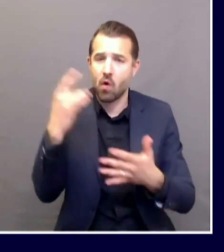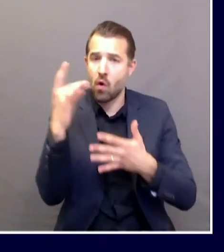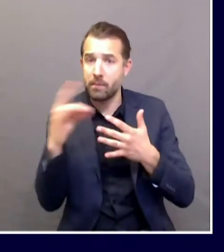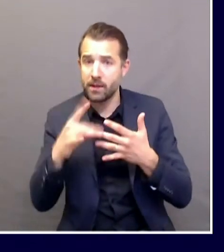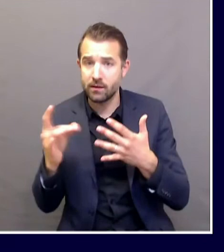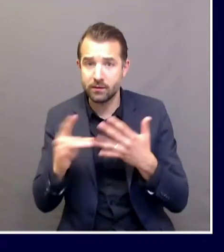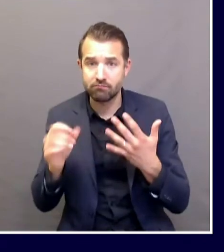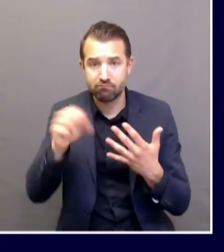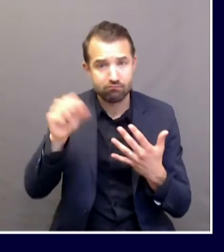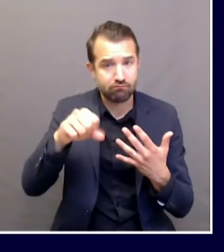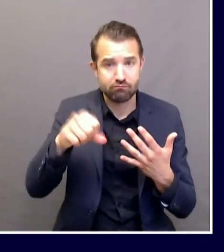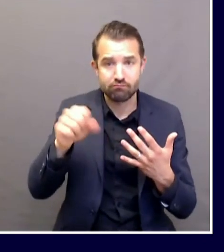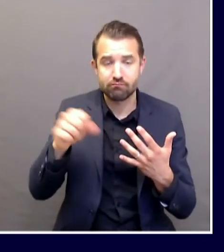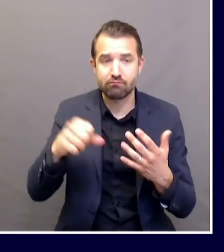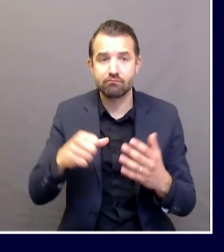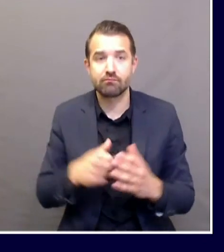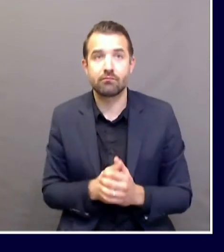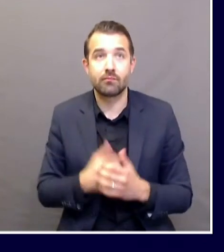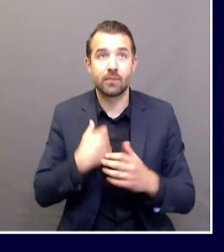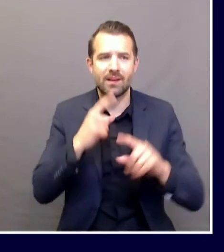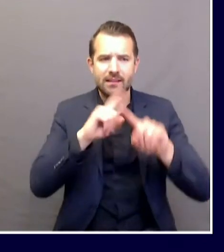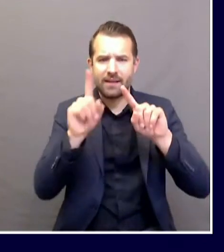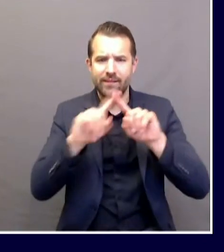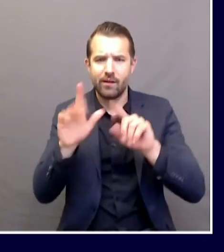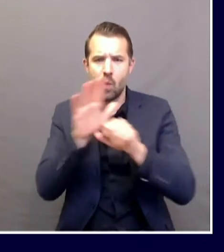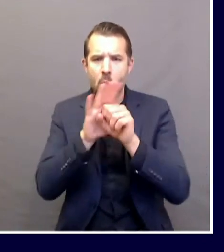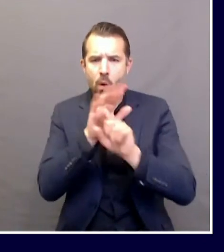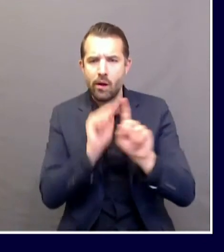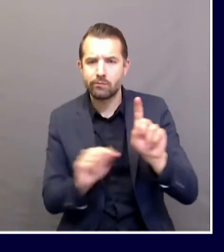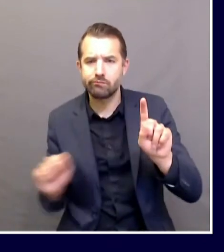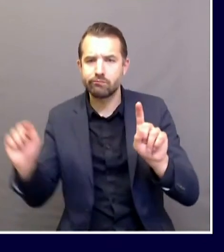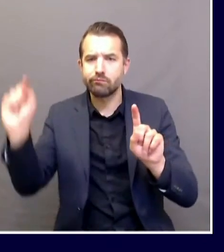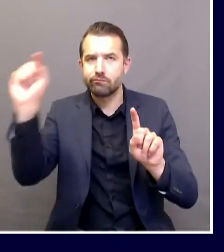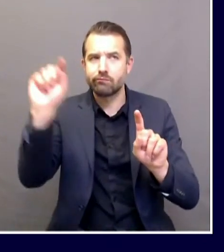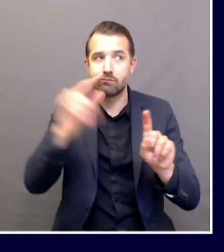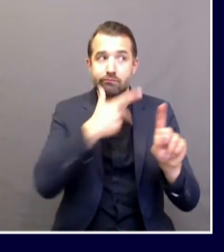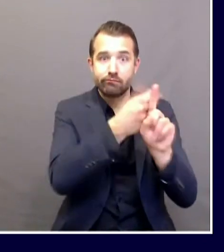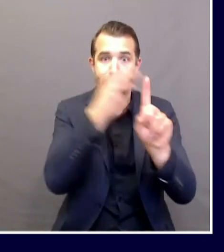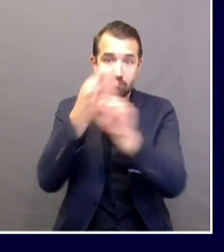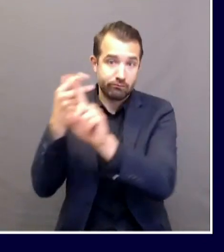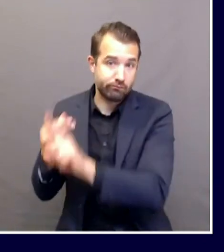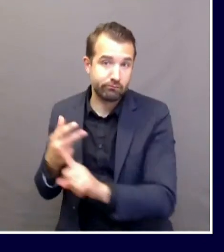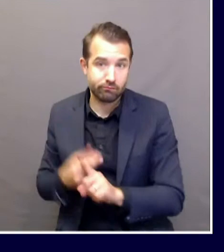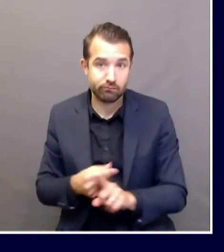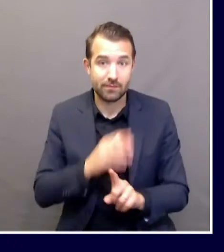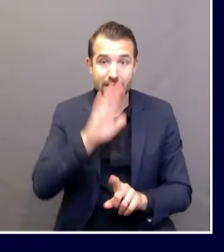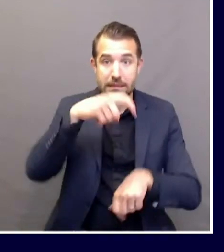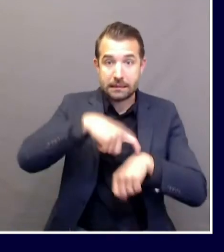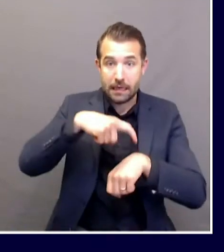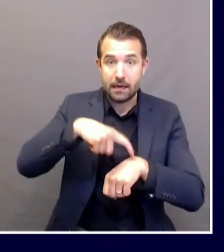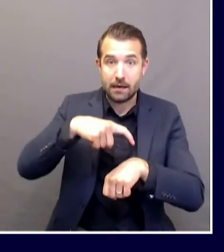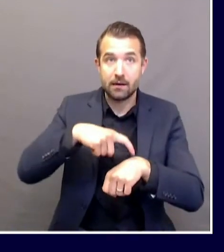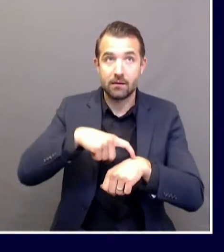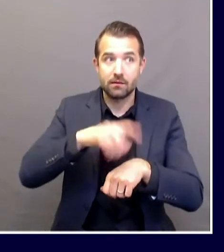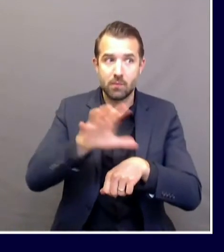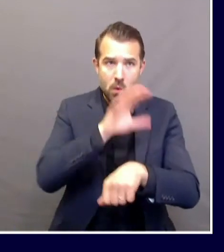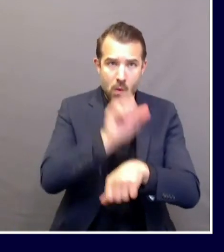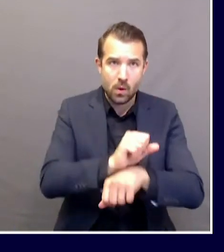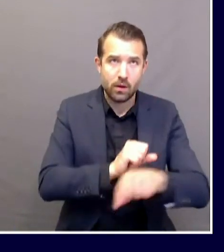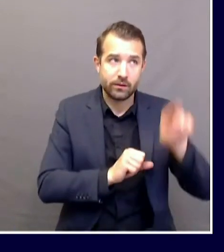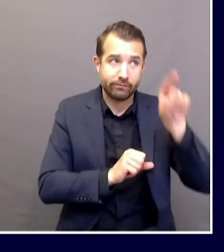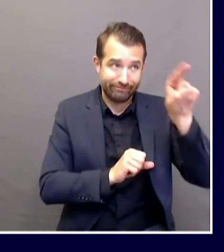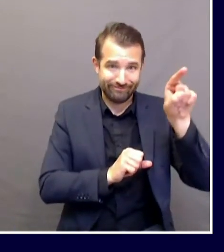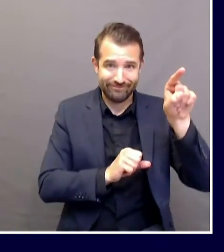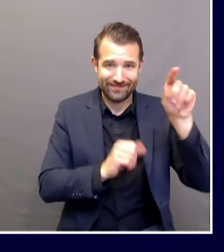in specific blocks of time during a day, or maybe even in the future, specific days that are unscheduled. So